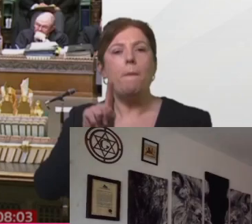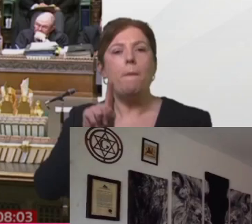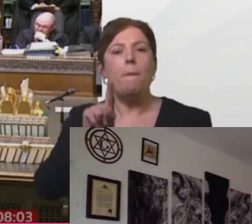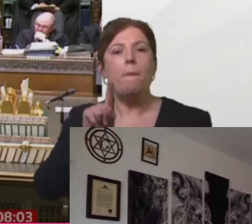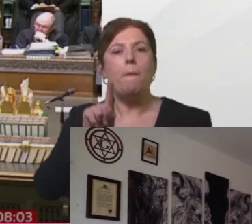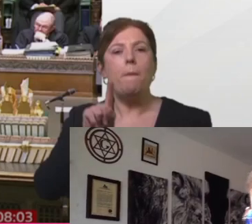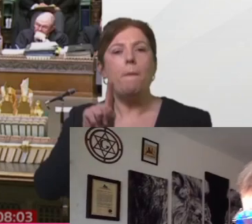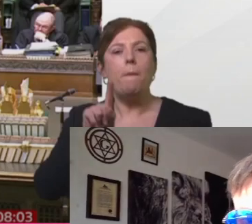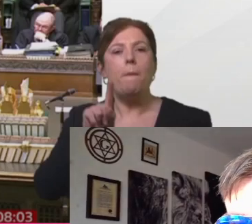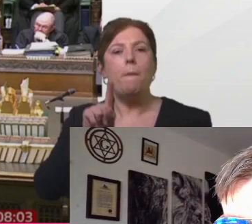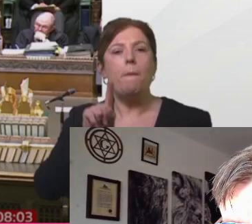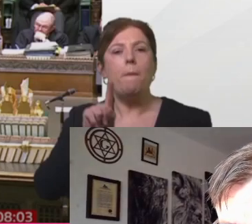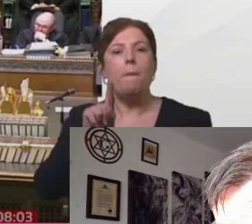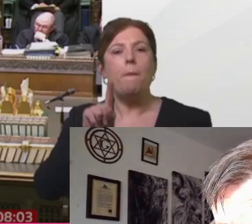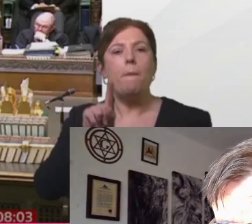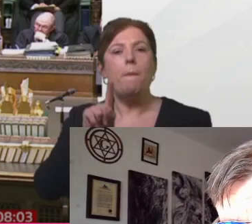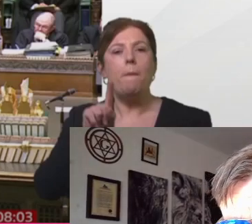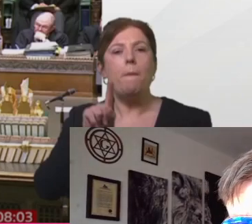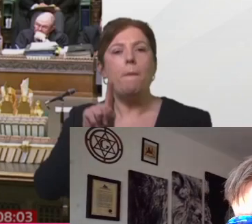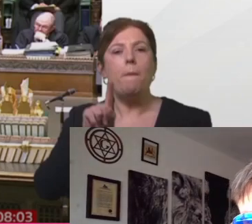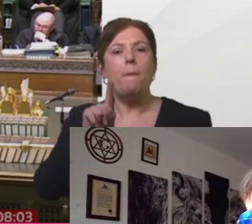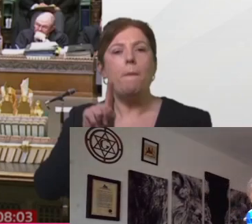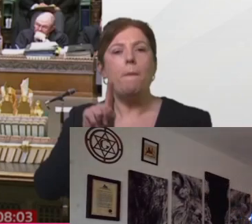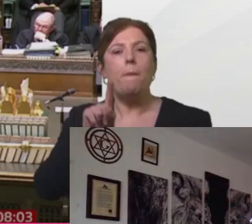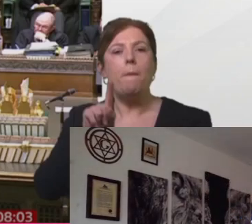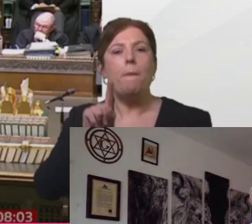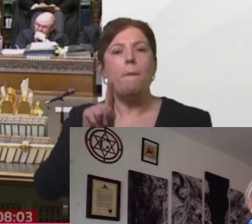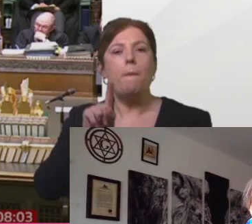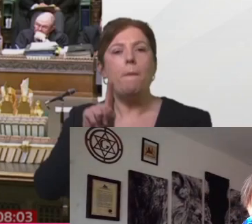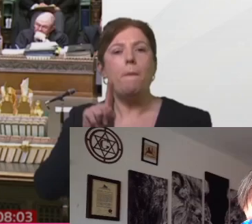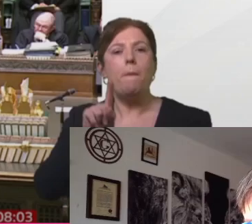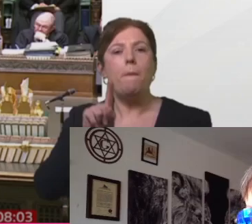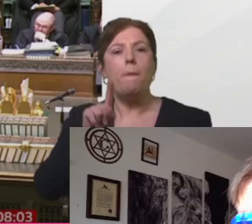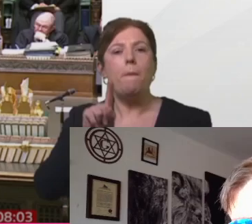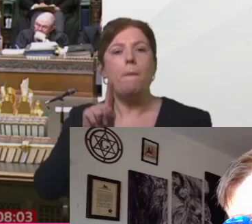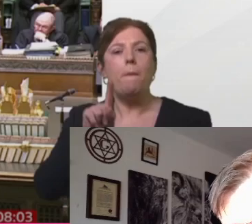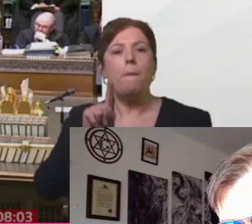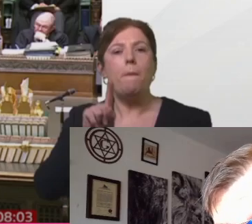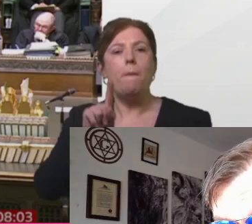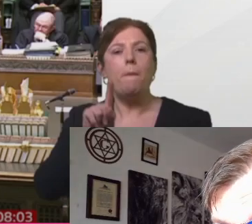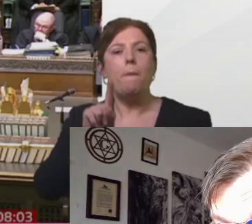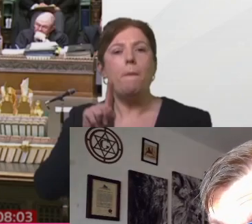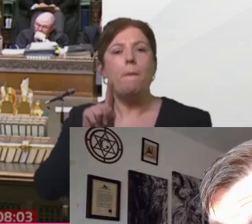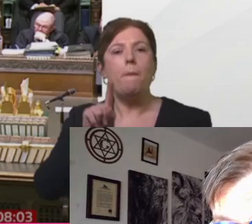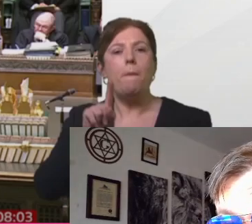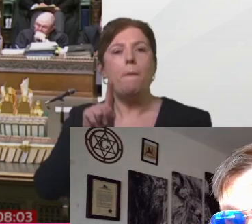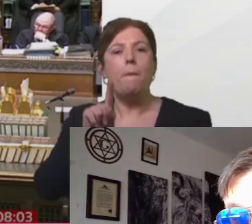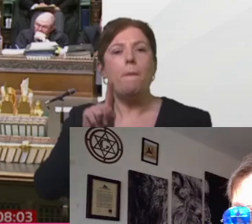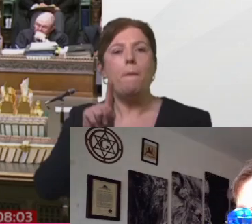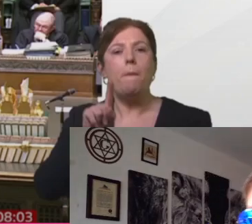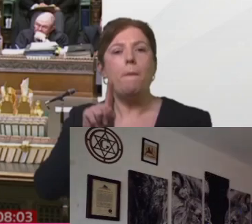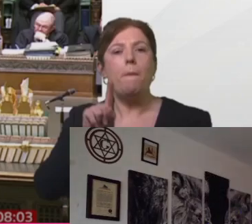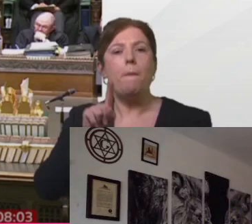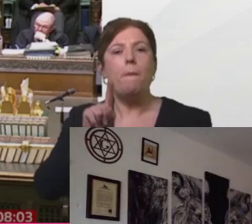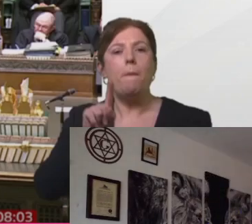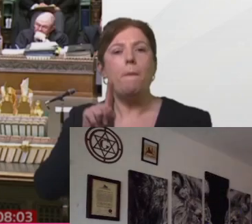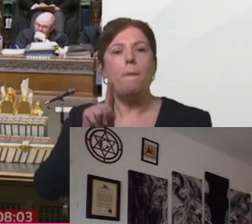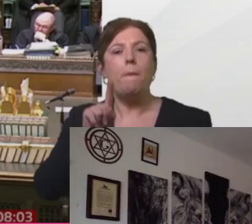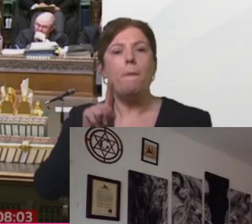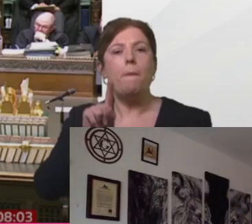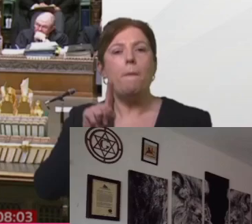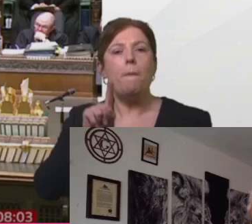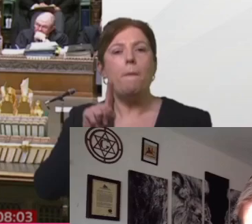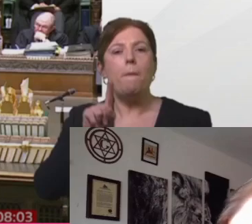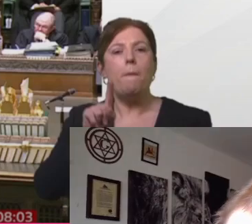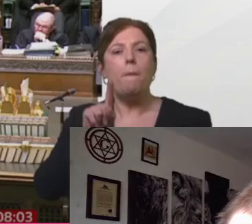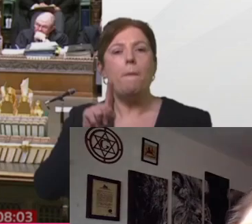I hate the democratic institutions that exist in this country. I want a fucking elected dictator with a 5 or